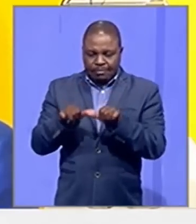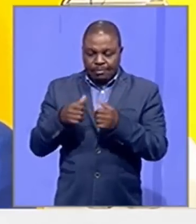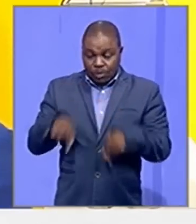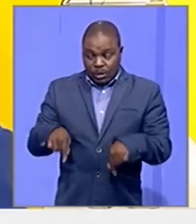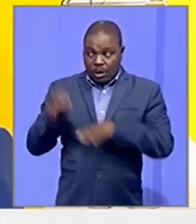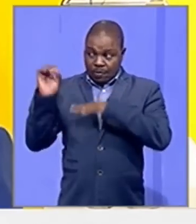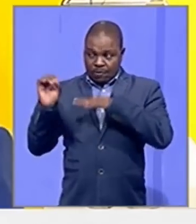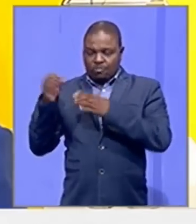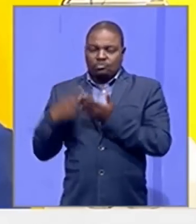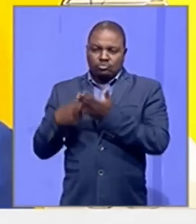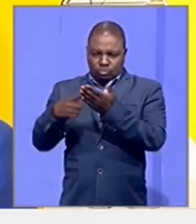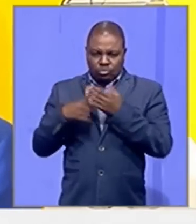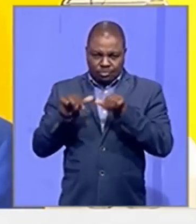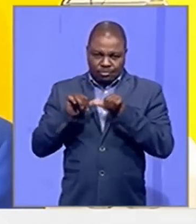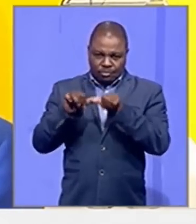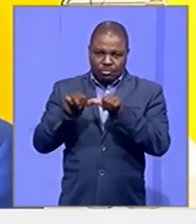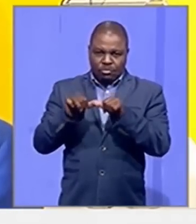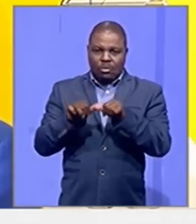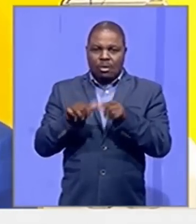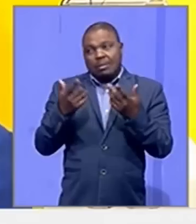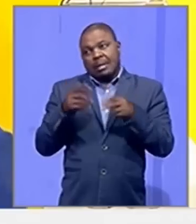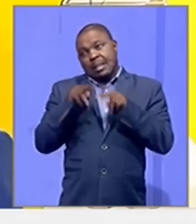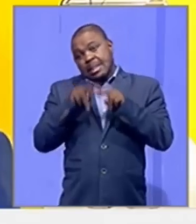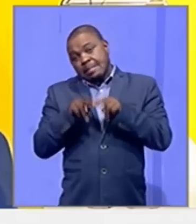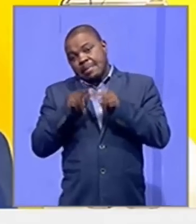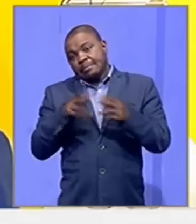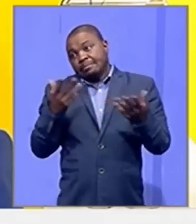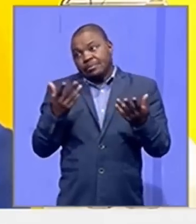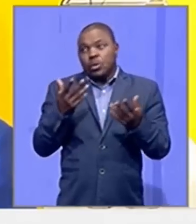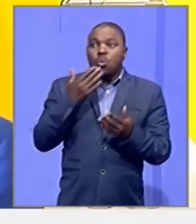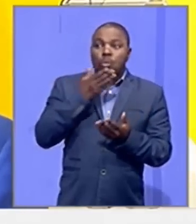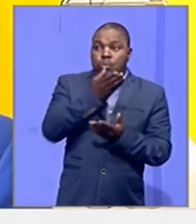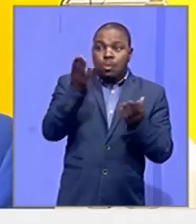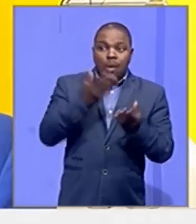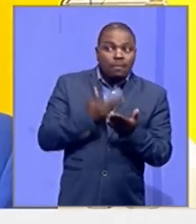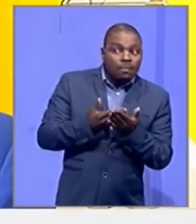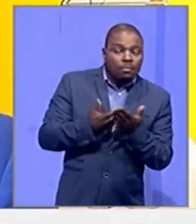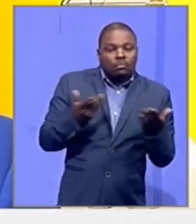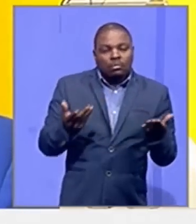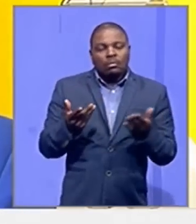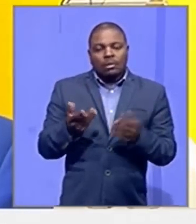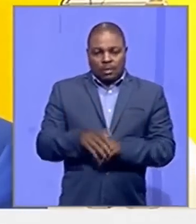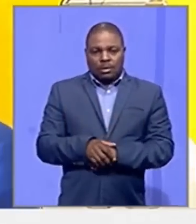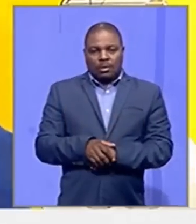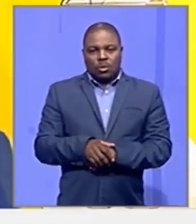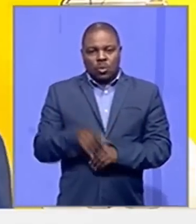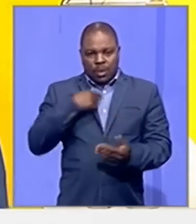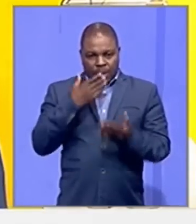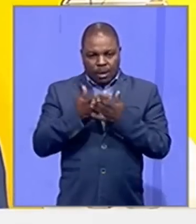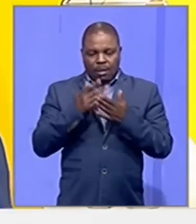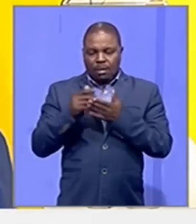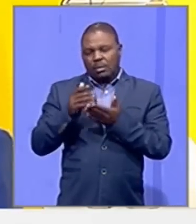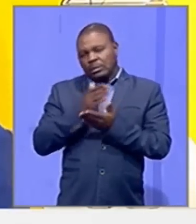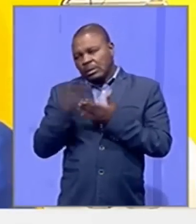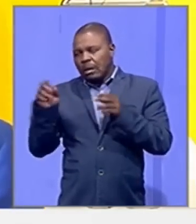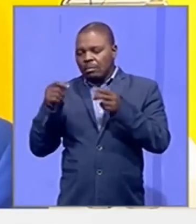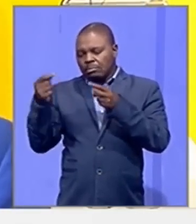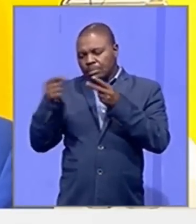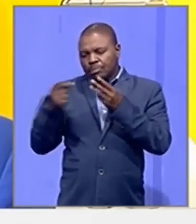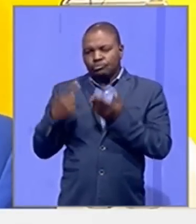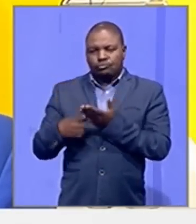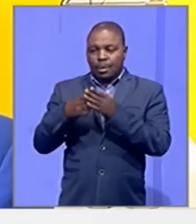afternoon or depending on availability so that we can iron out any outstanding issues before the